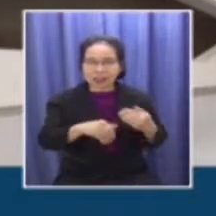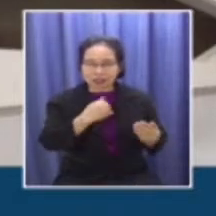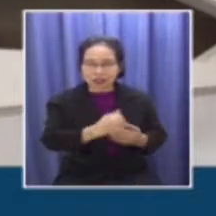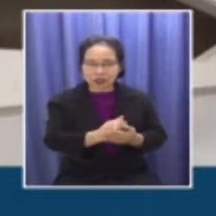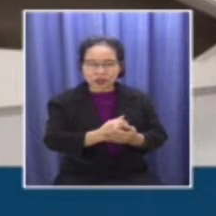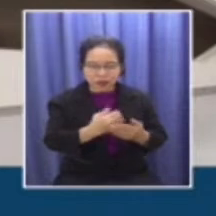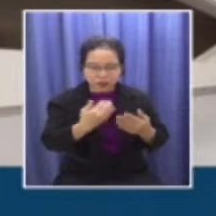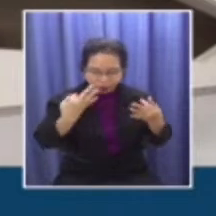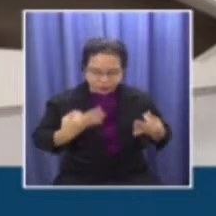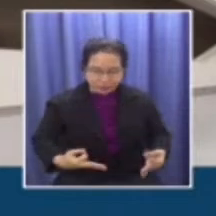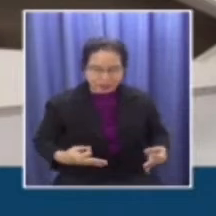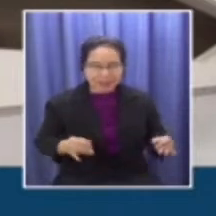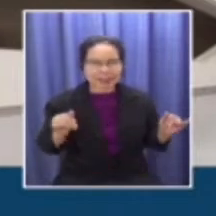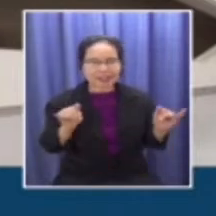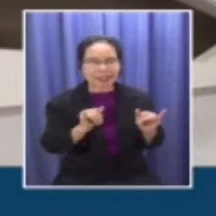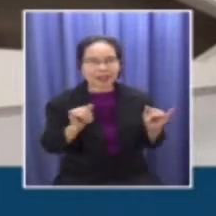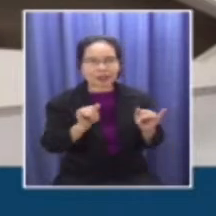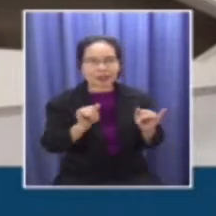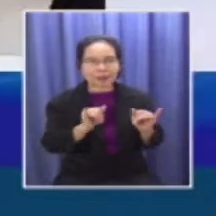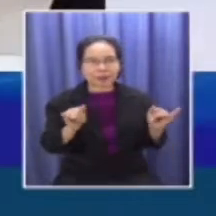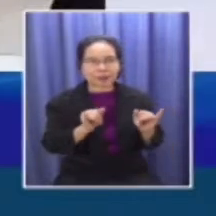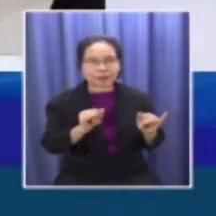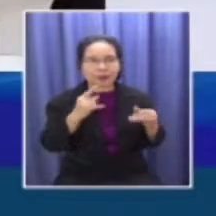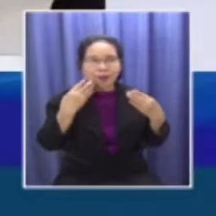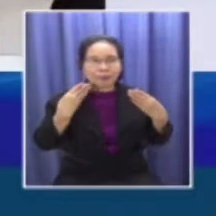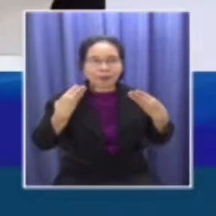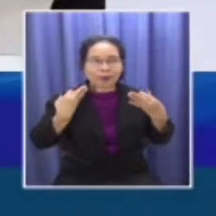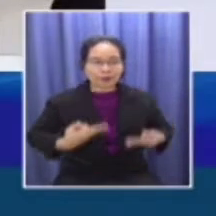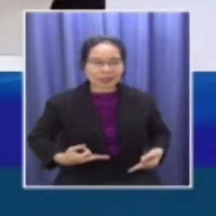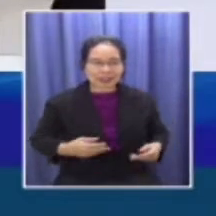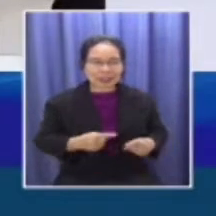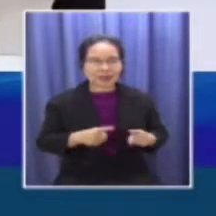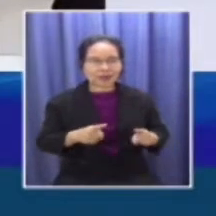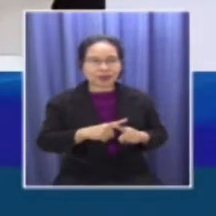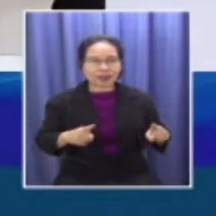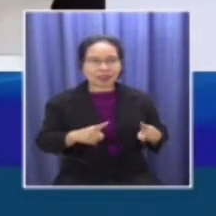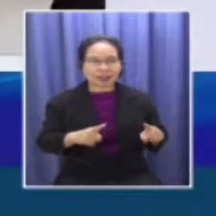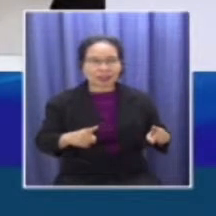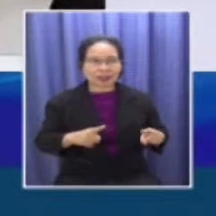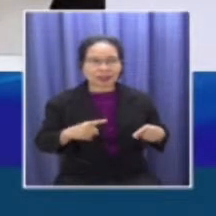achinyegi a wo sisi dua se twerɛ kronkron se anya